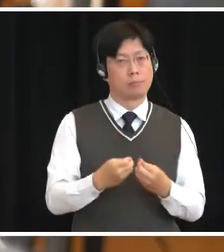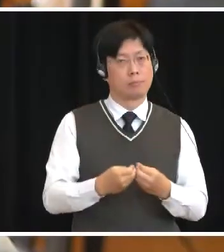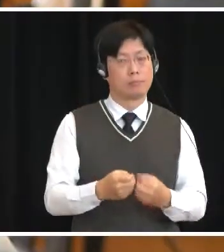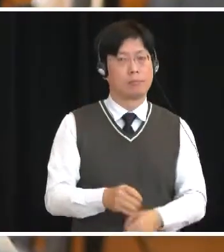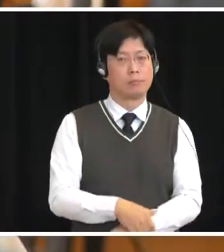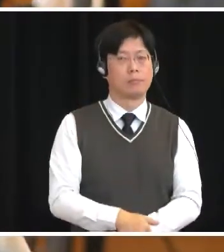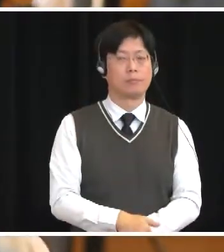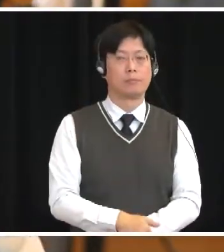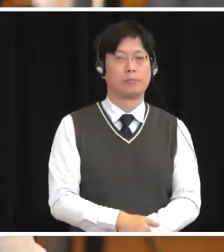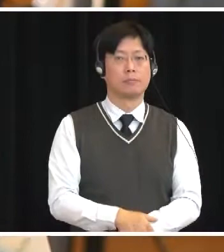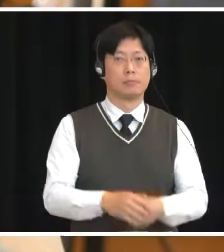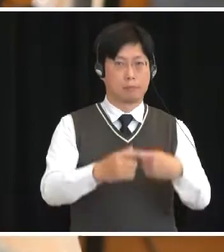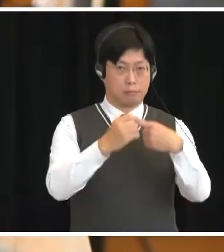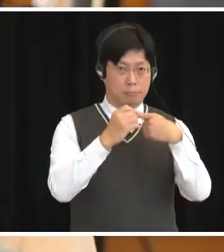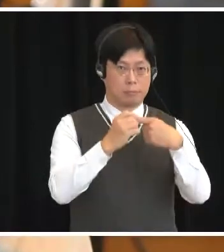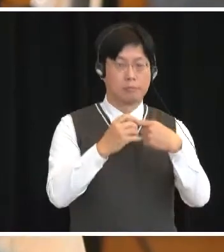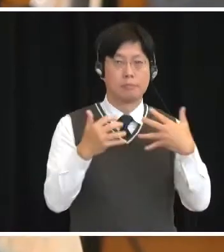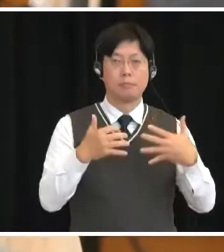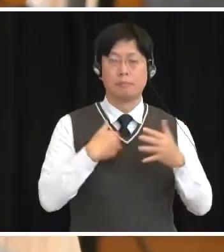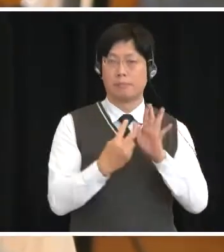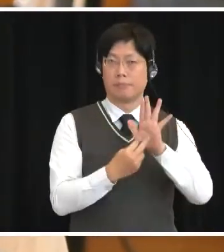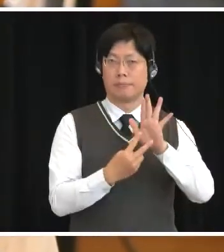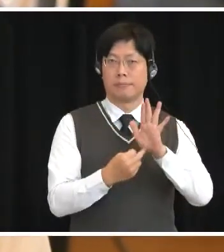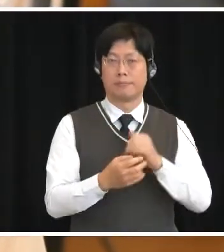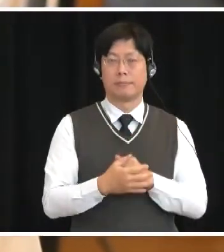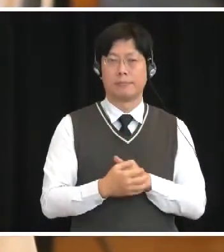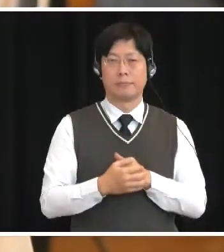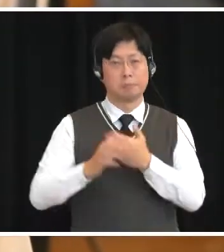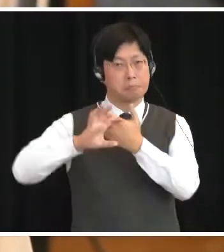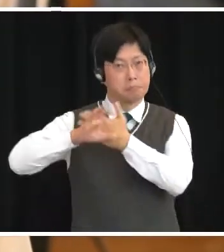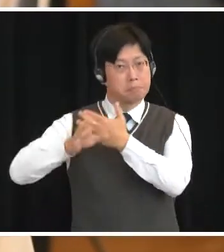explain the controversy involving the age of majority.